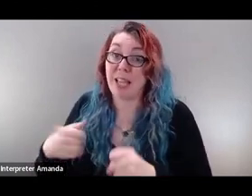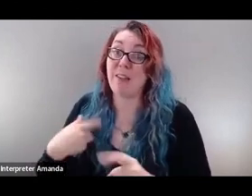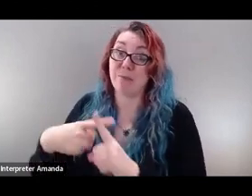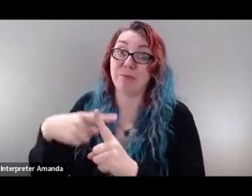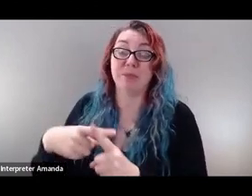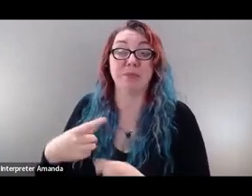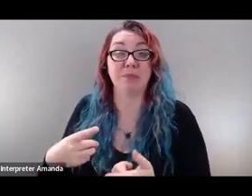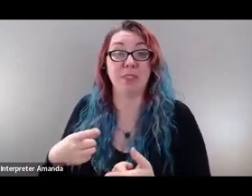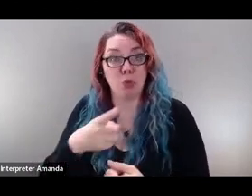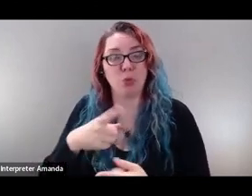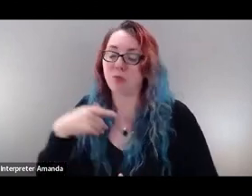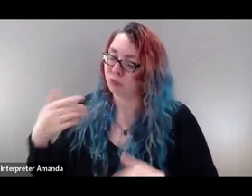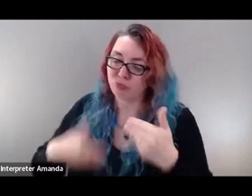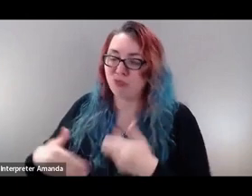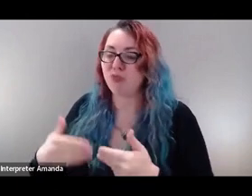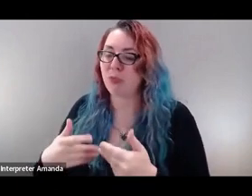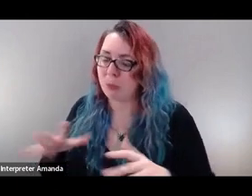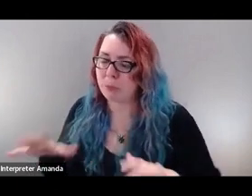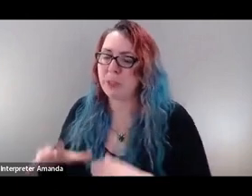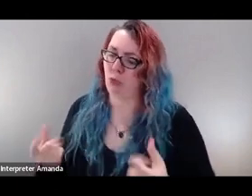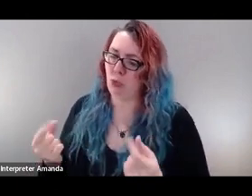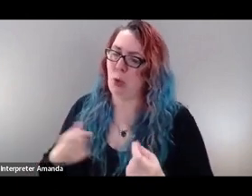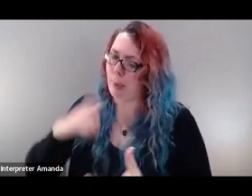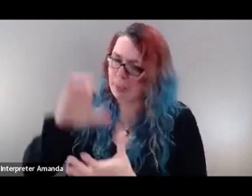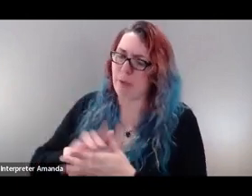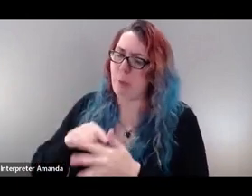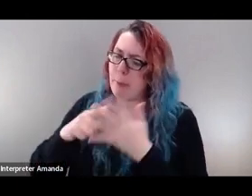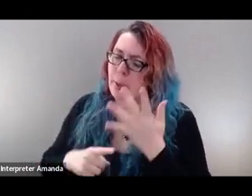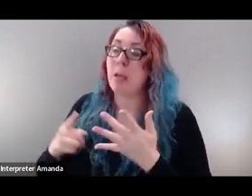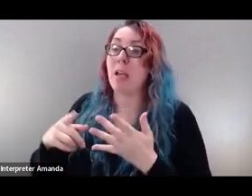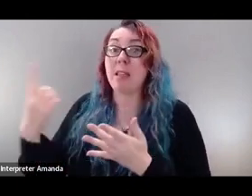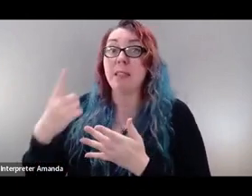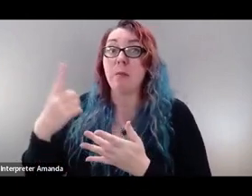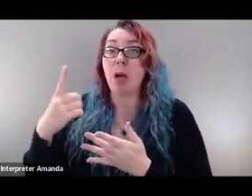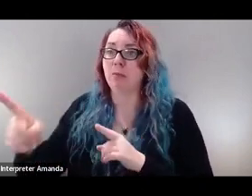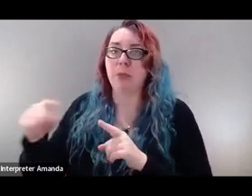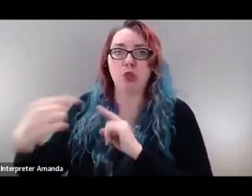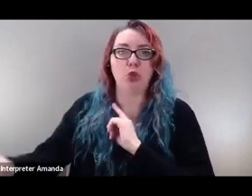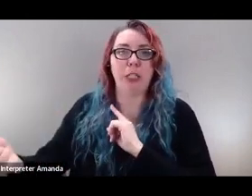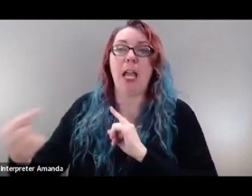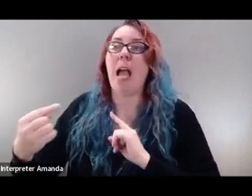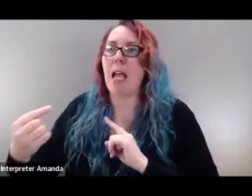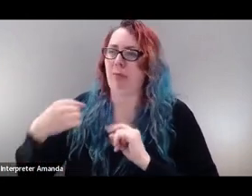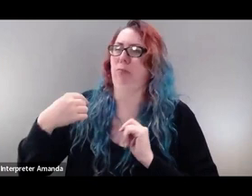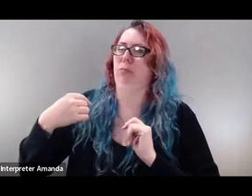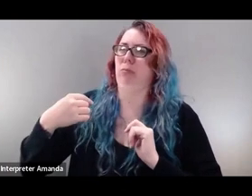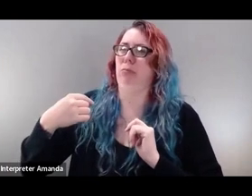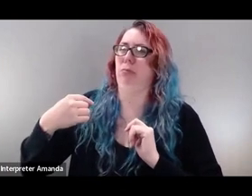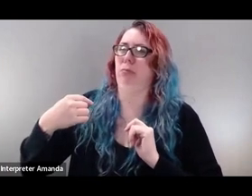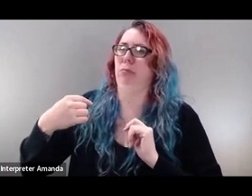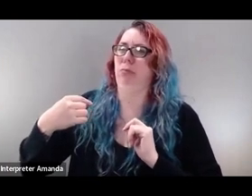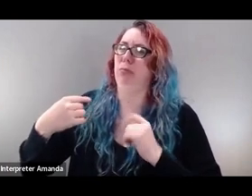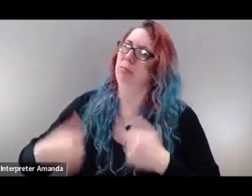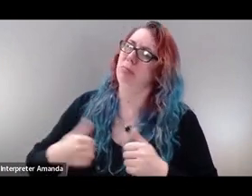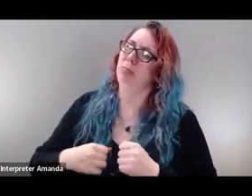on you, someone's pushing back on your belief, and it's going to create conflict, because if you really love and believe what you're doing, that's going to be hard